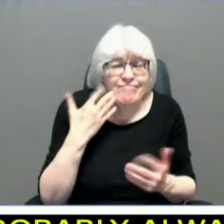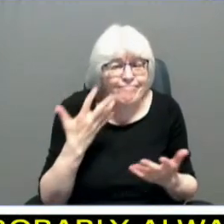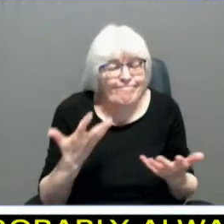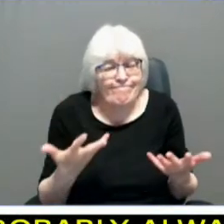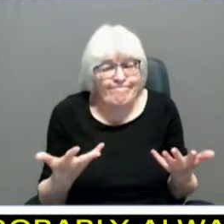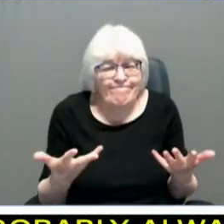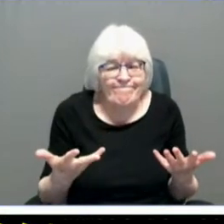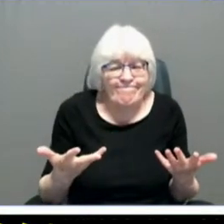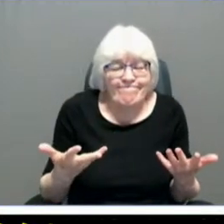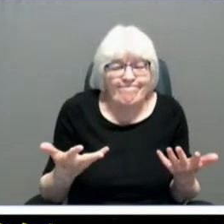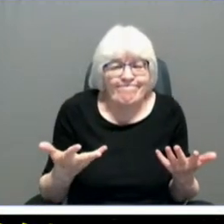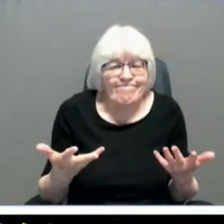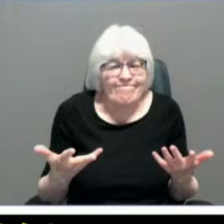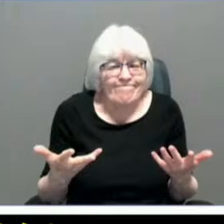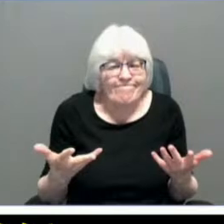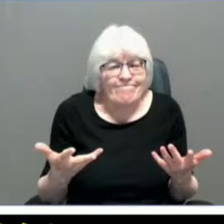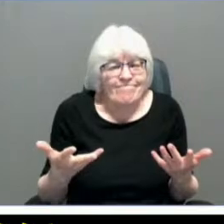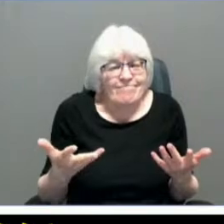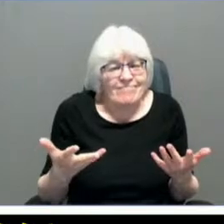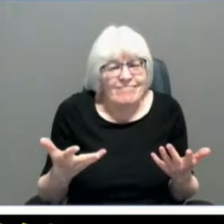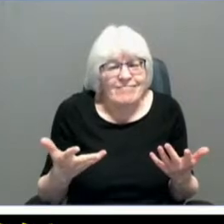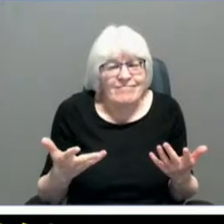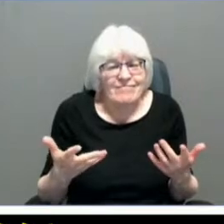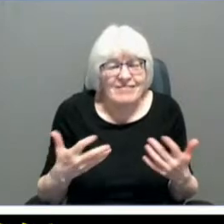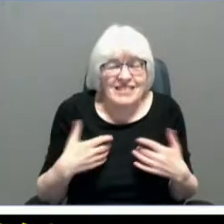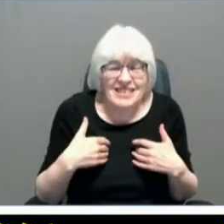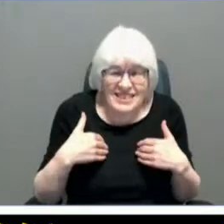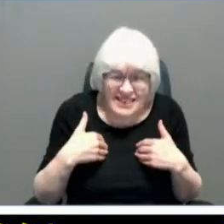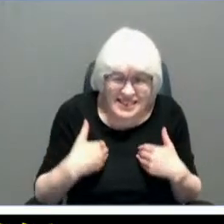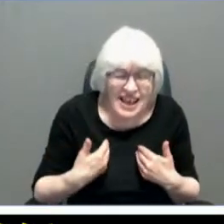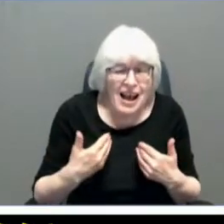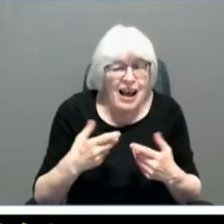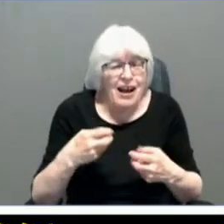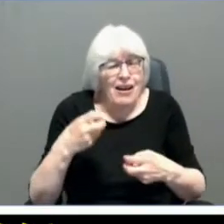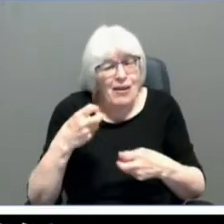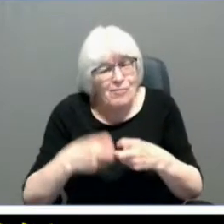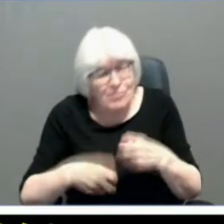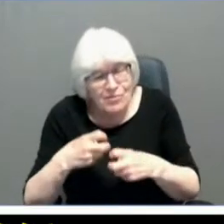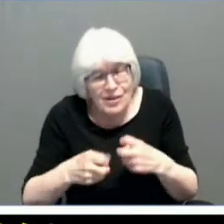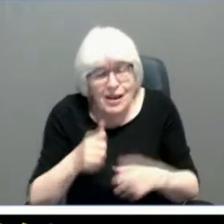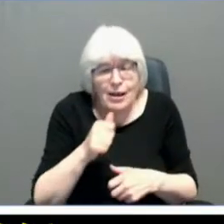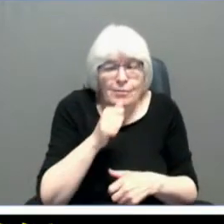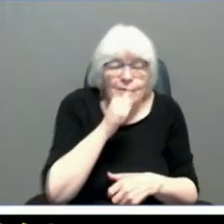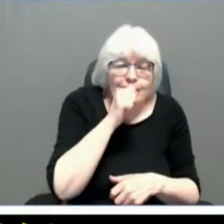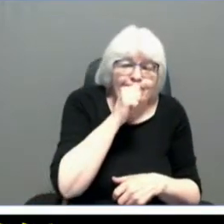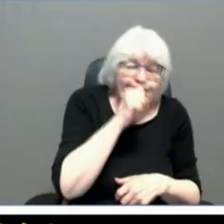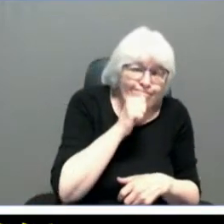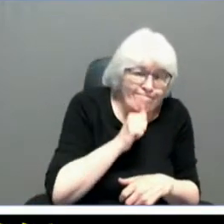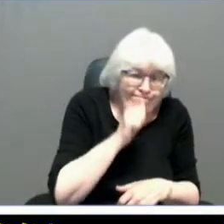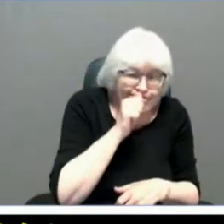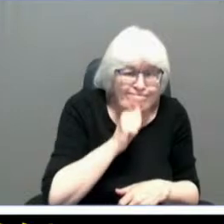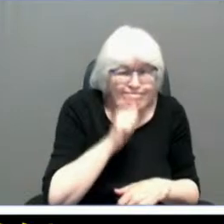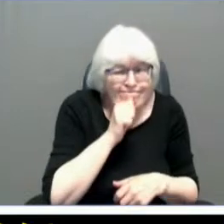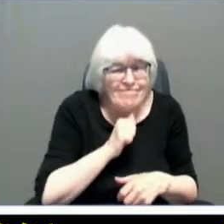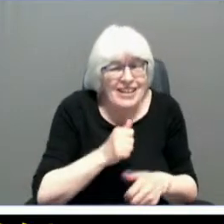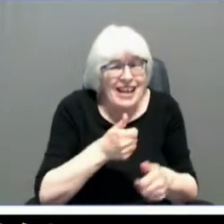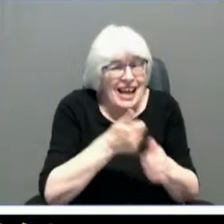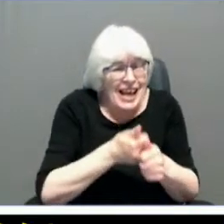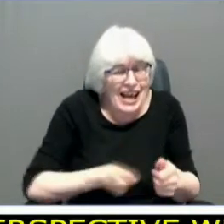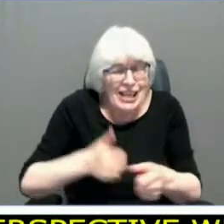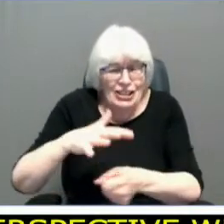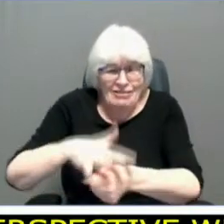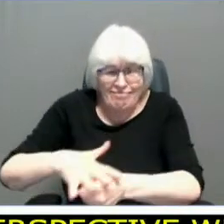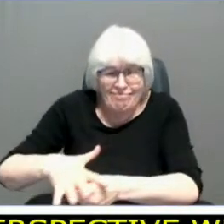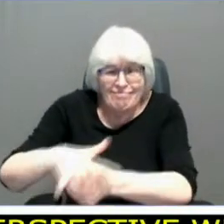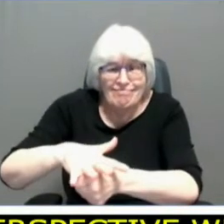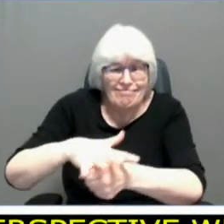challenge and issues, and patience. But it's really each jurisdiction is trying to